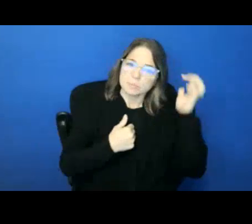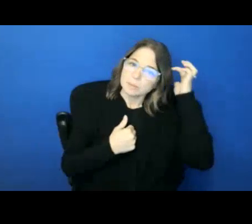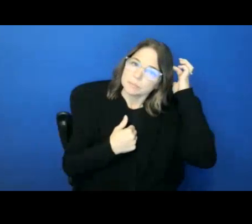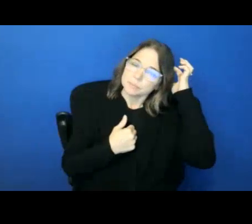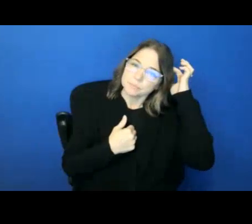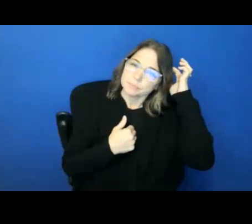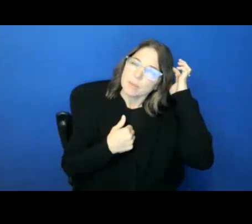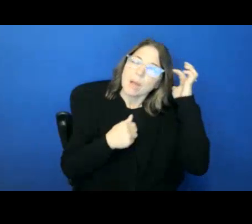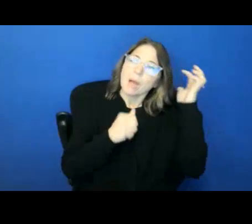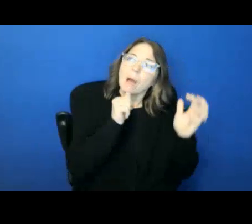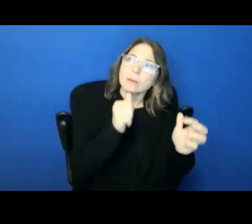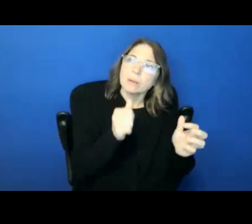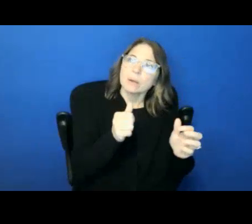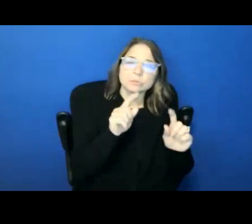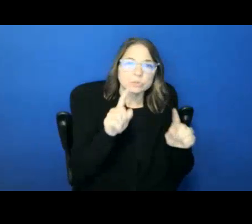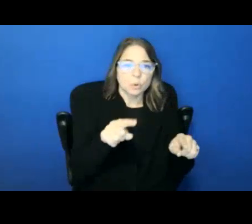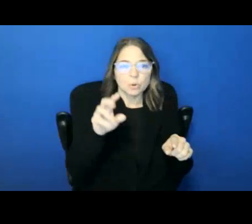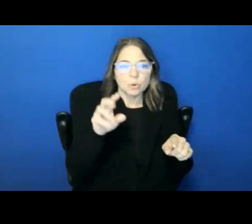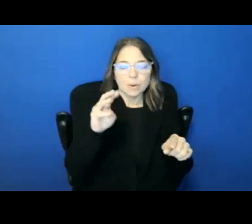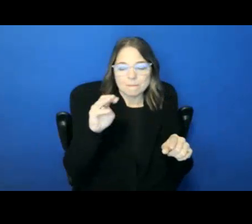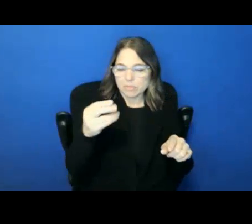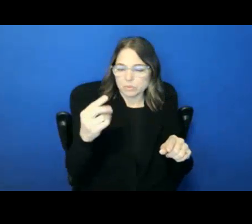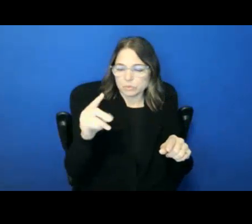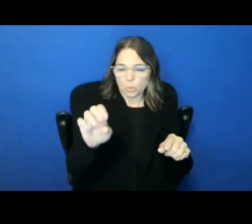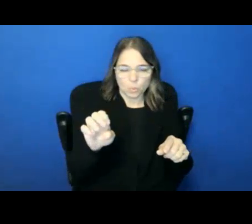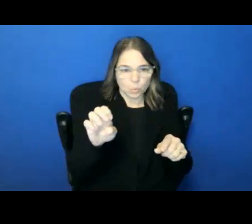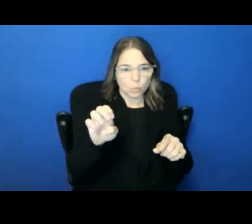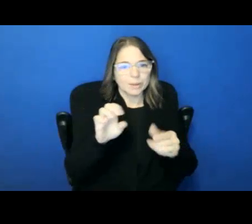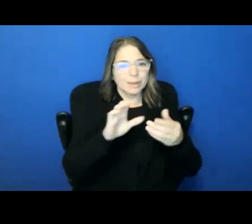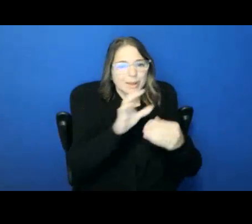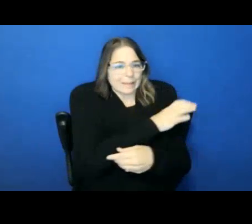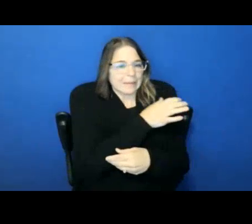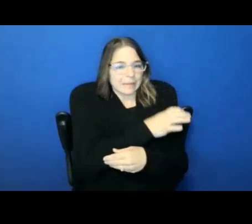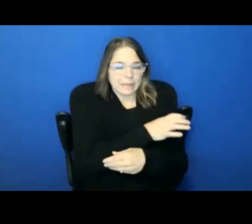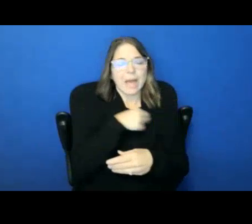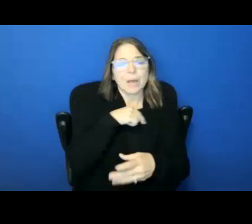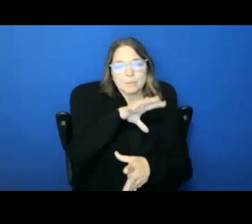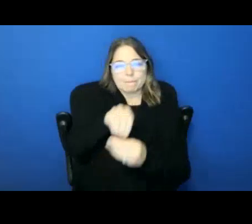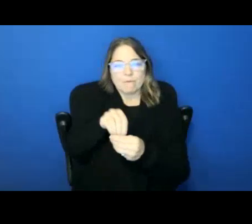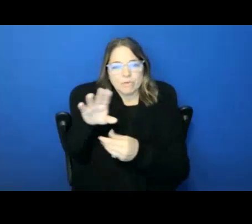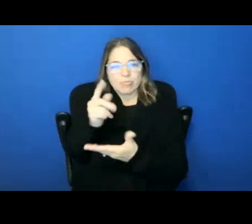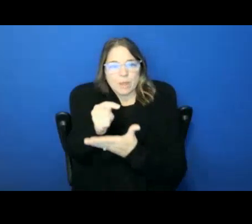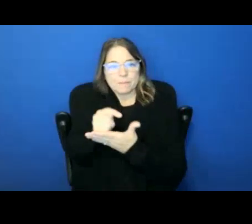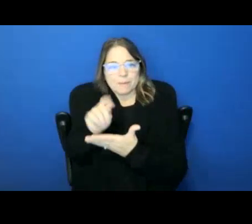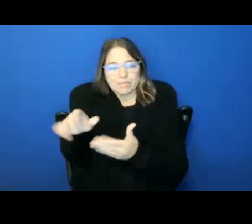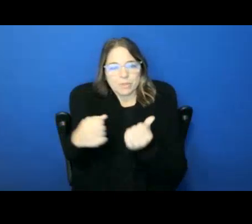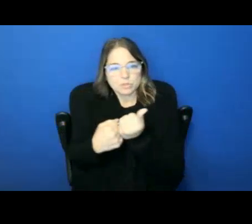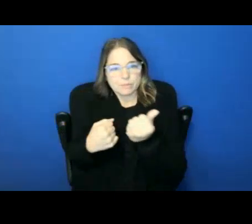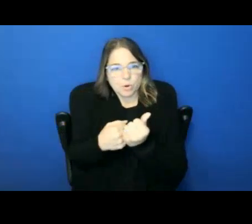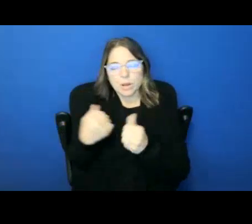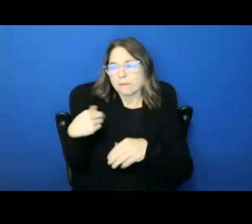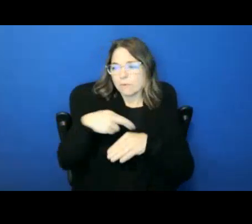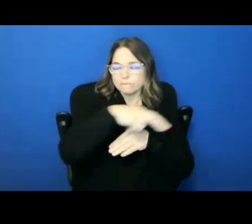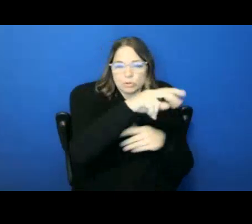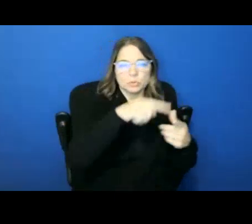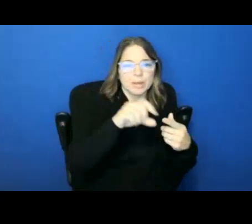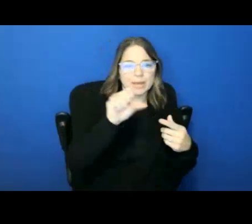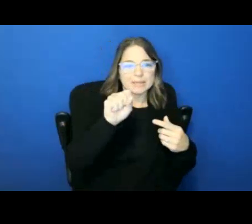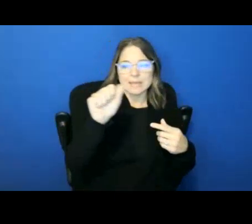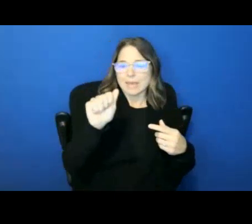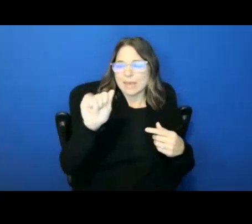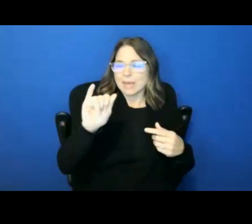just go to the methadone clinic. I got engaged in therapy with their support. I got a referral to go to